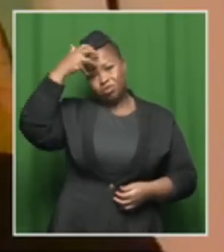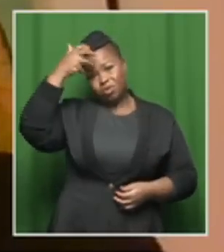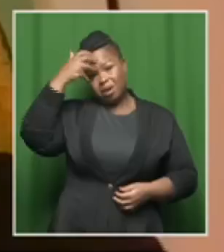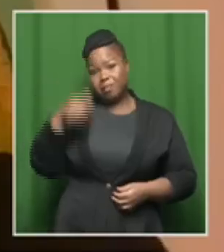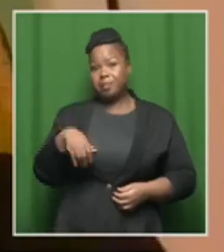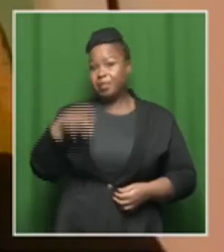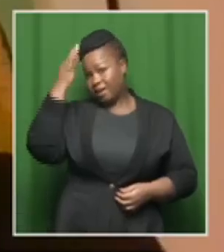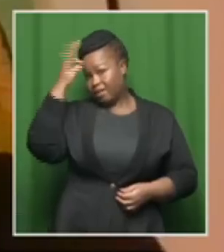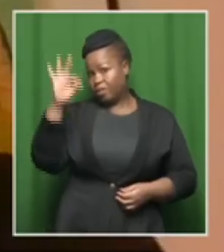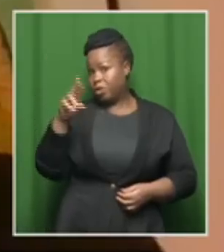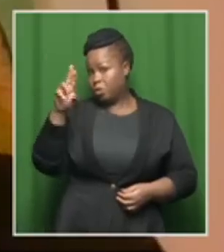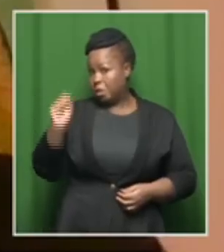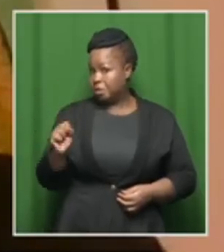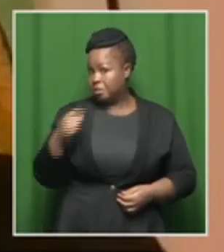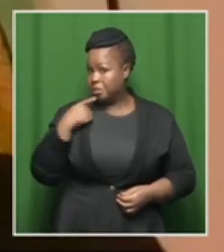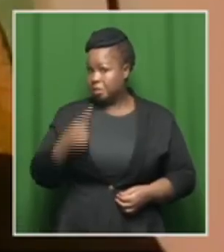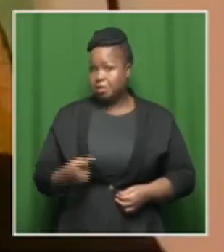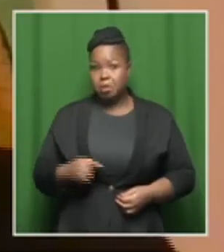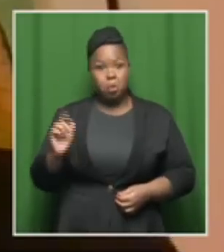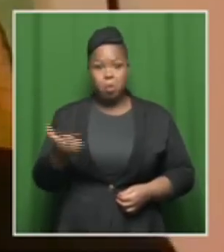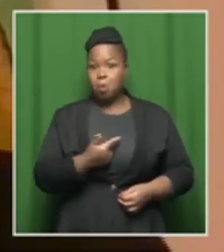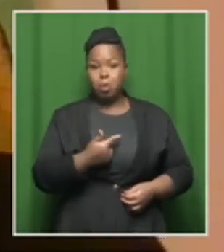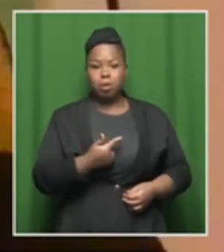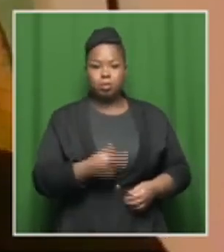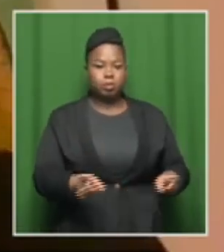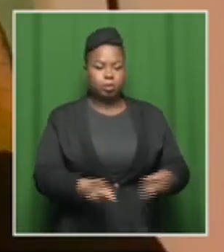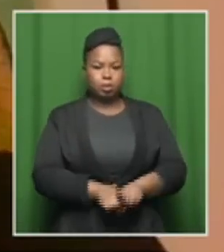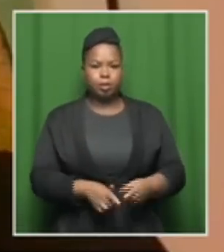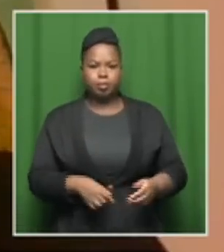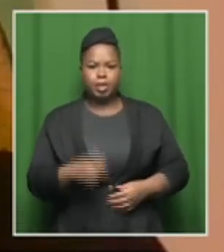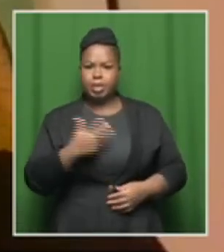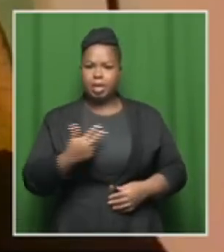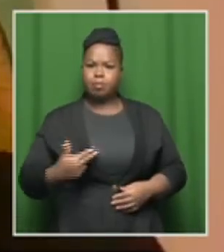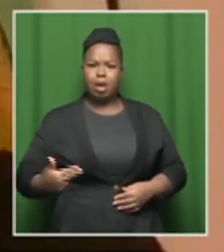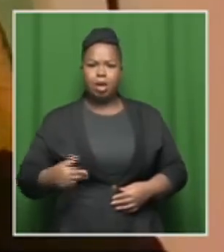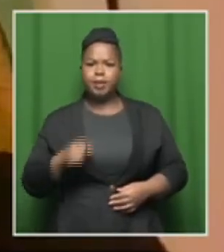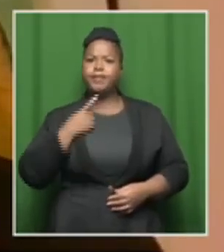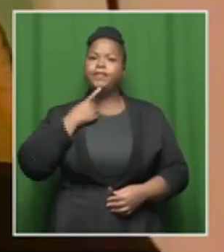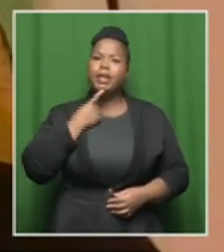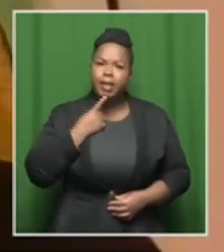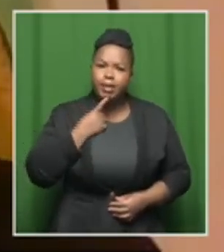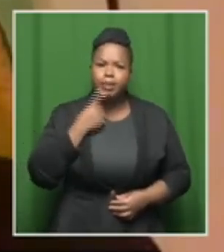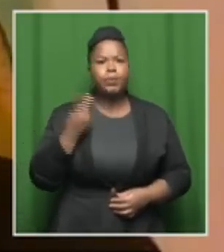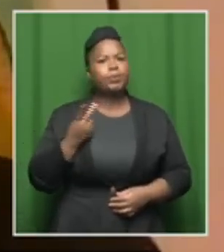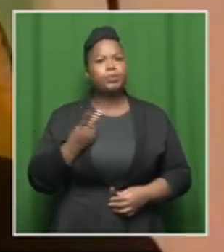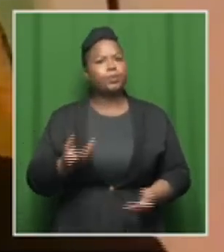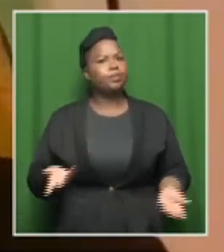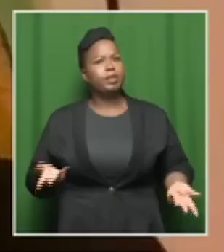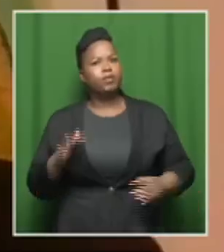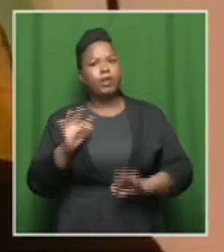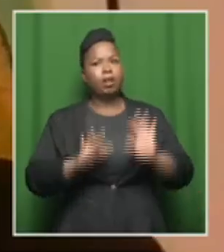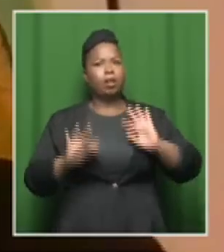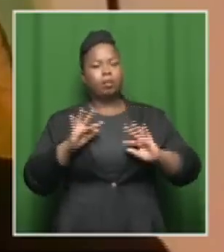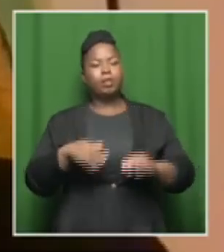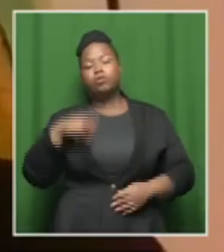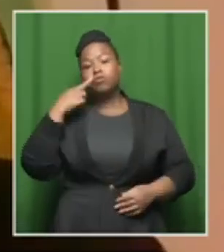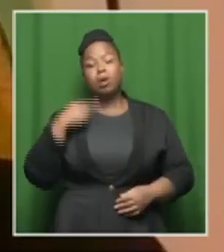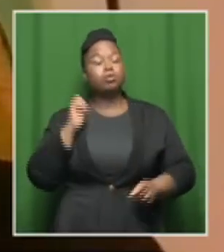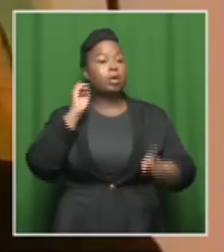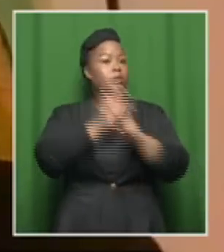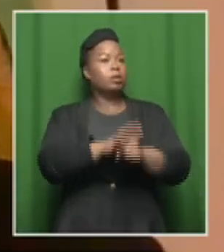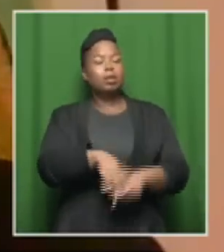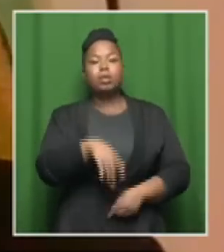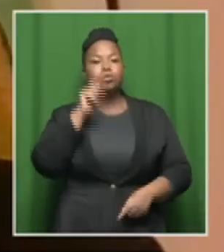US threatening everybody around, including my own country, Denmark, and Greenland and all that. But also we have Russia attacking